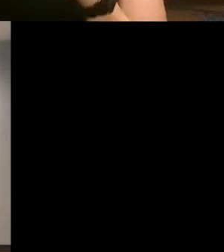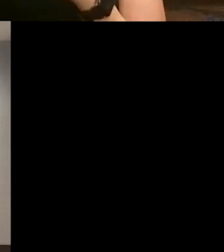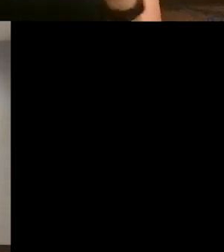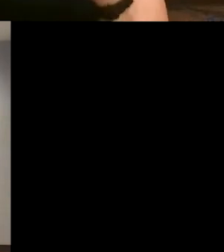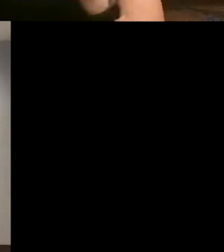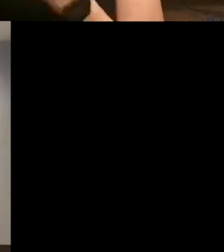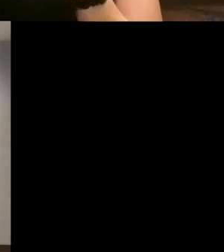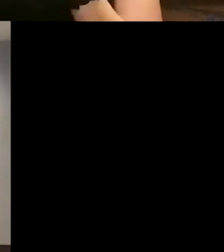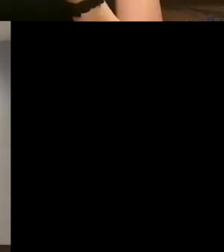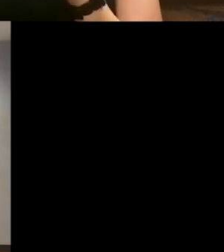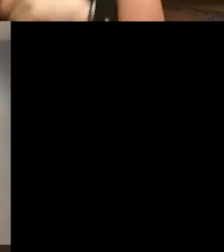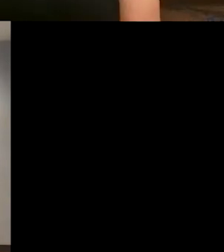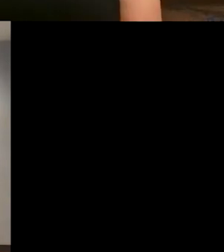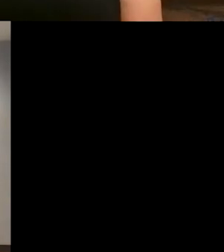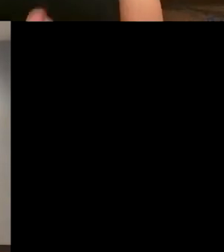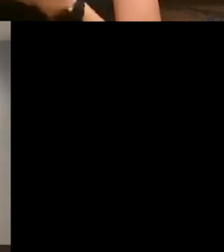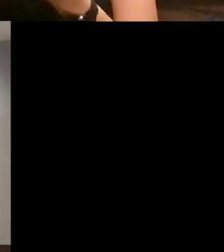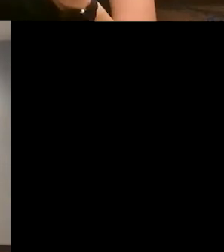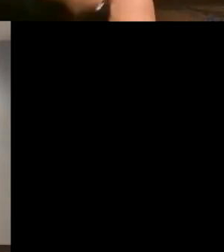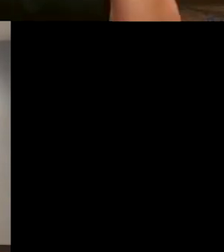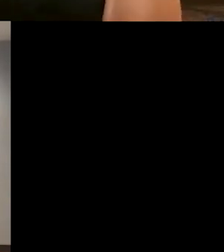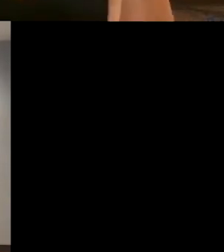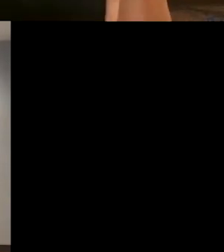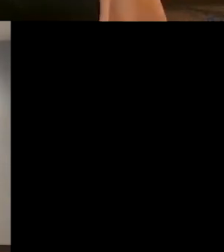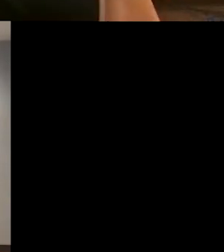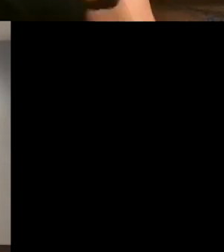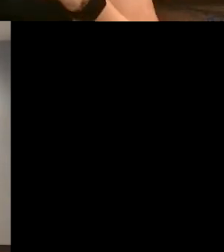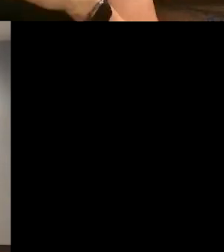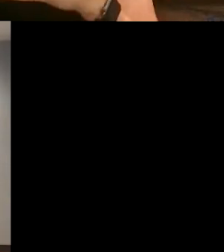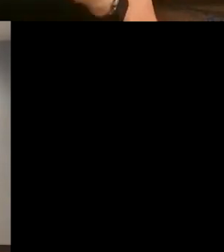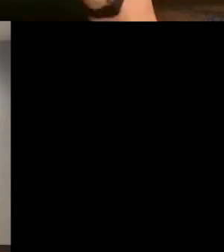and nothing is that clear in the divide.